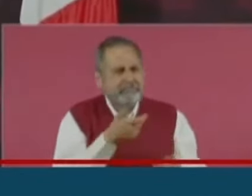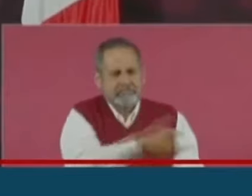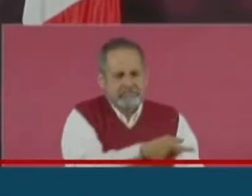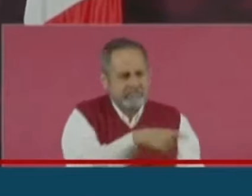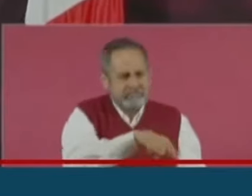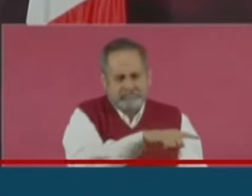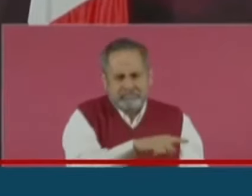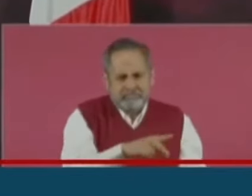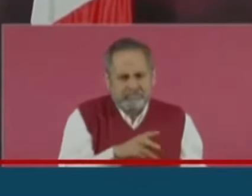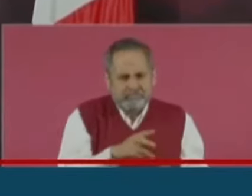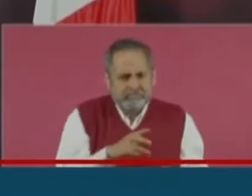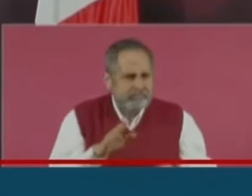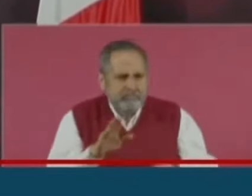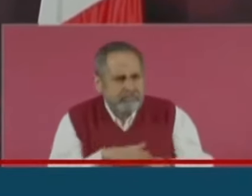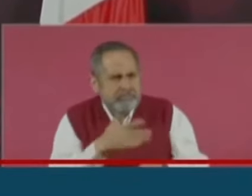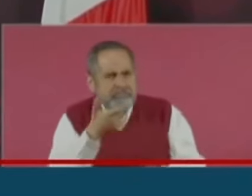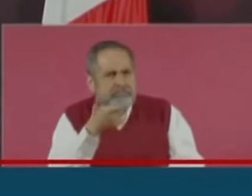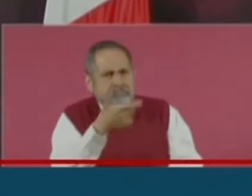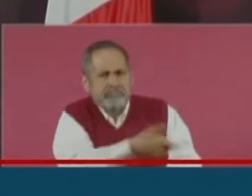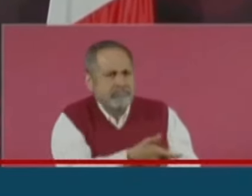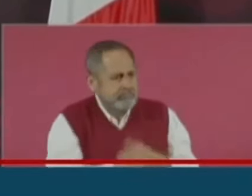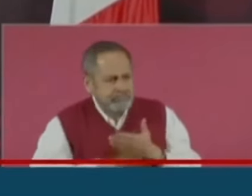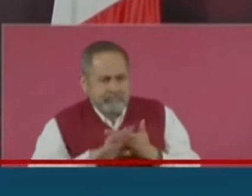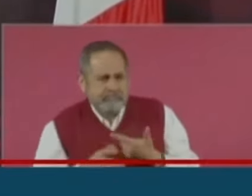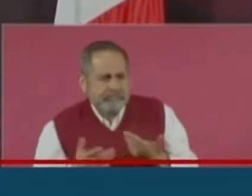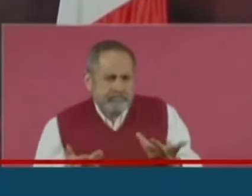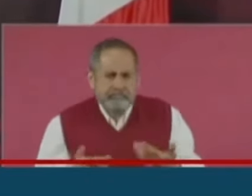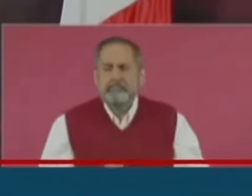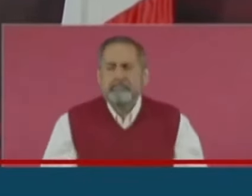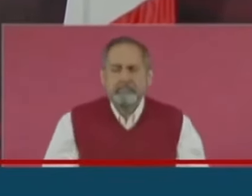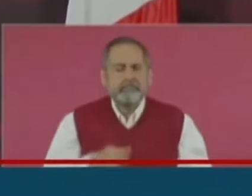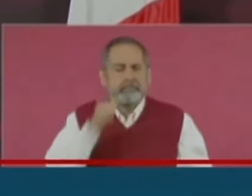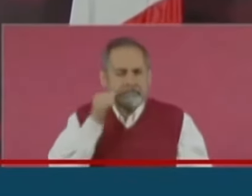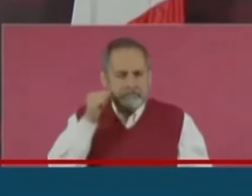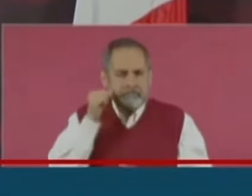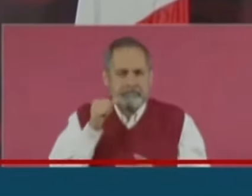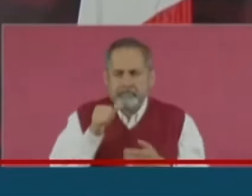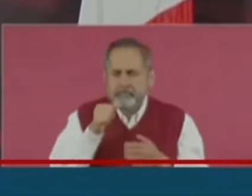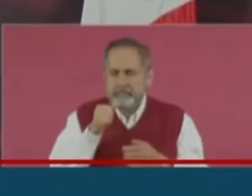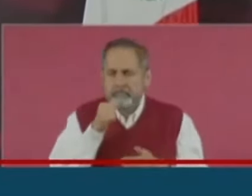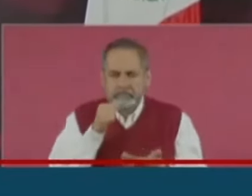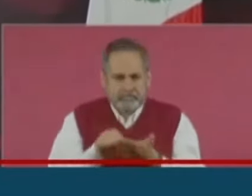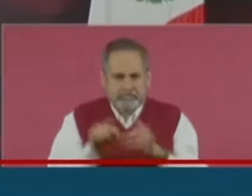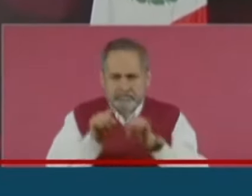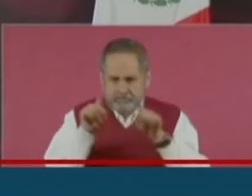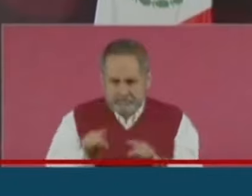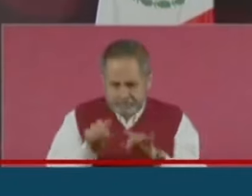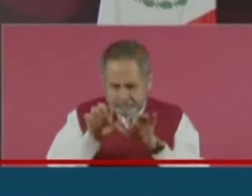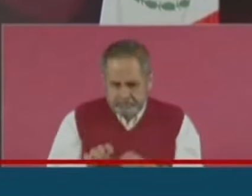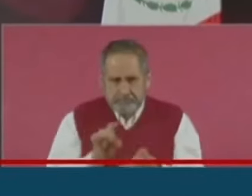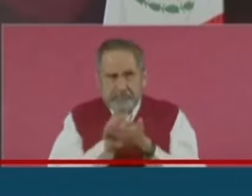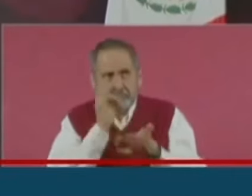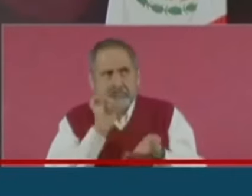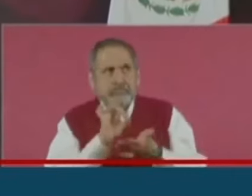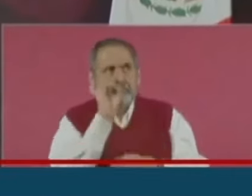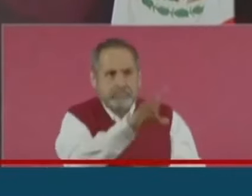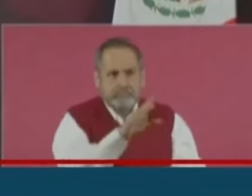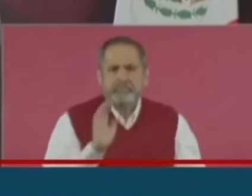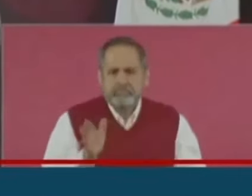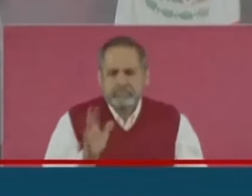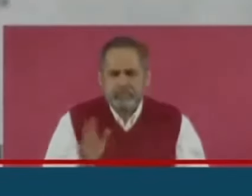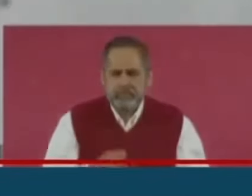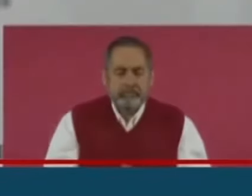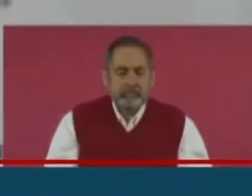note was sent, which I did not know. But today morning I found out that the Secretary